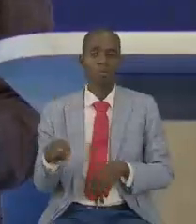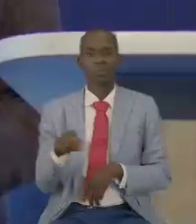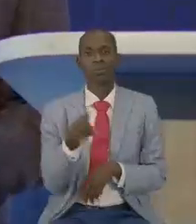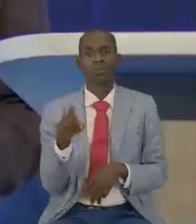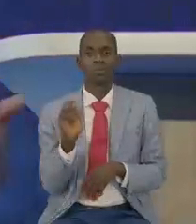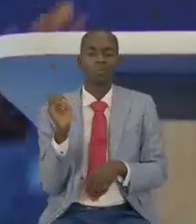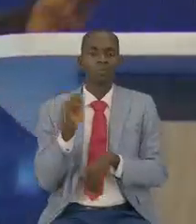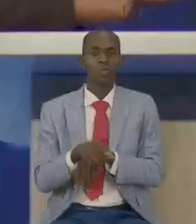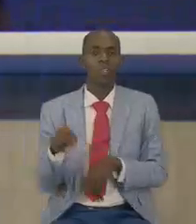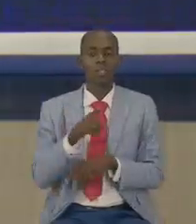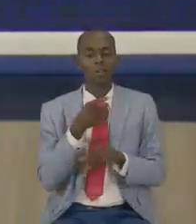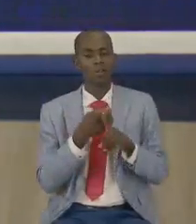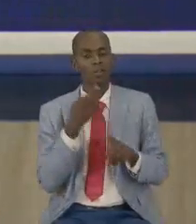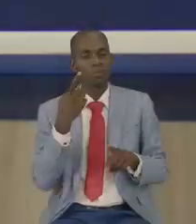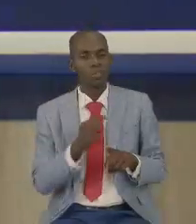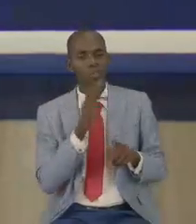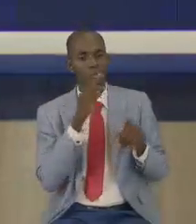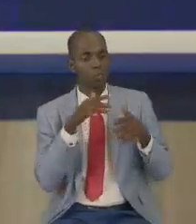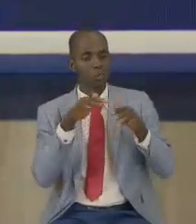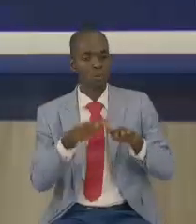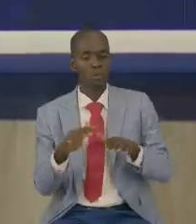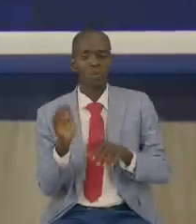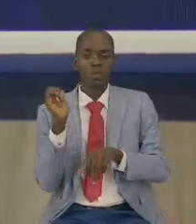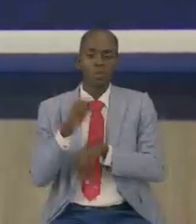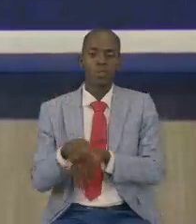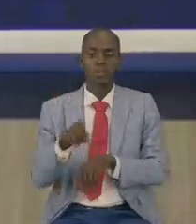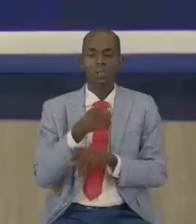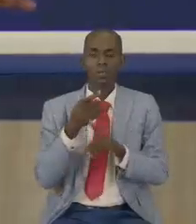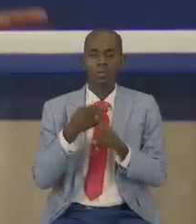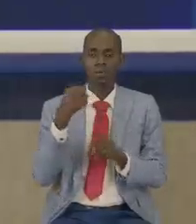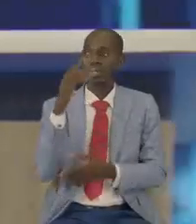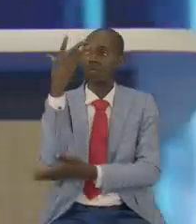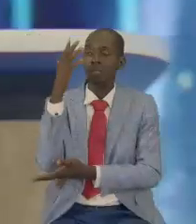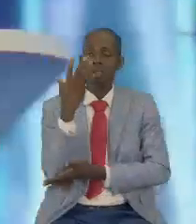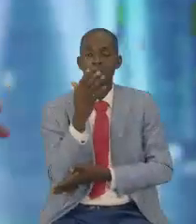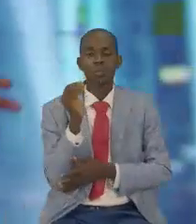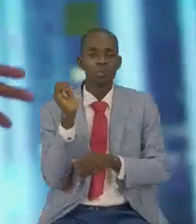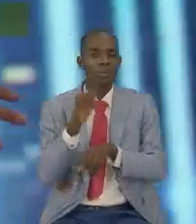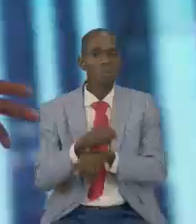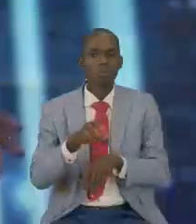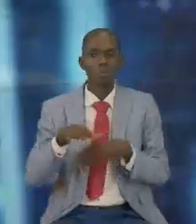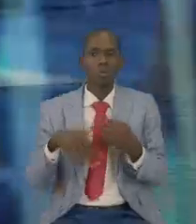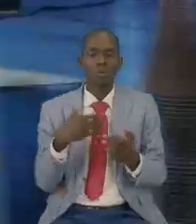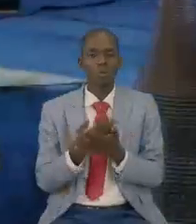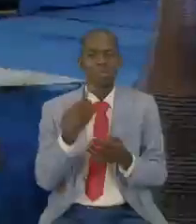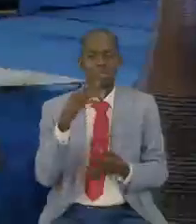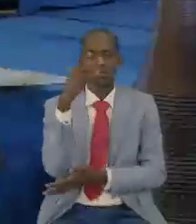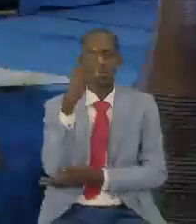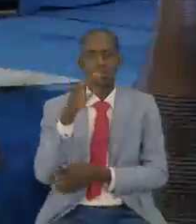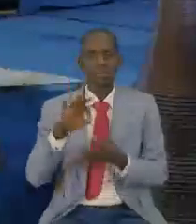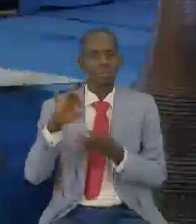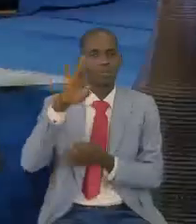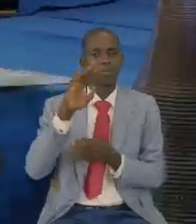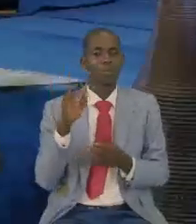the forest, them, all those bush spirits, them from the jungle,